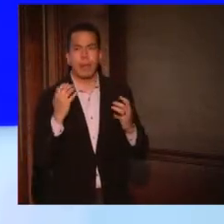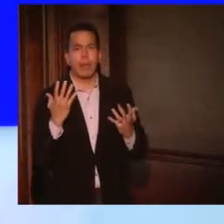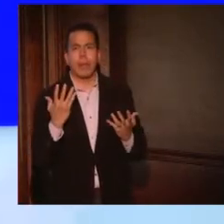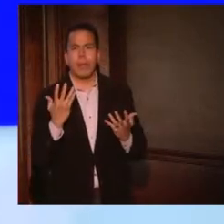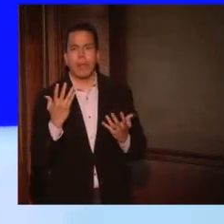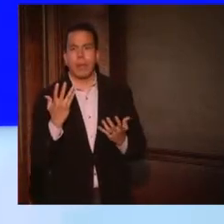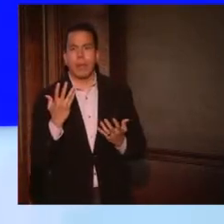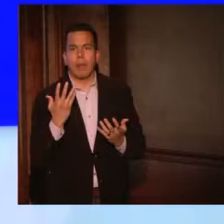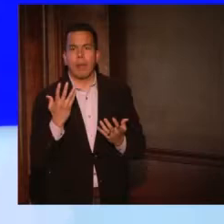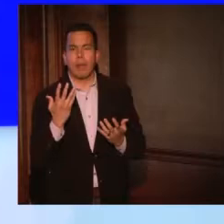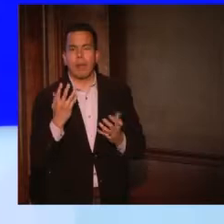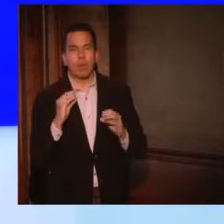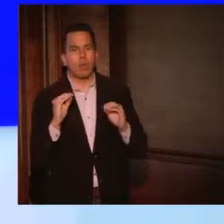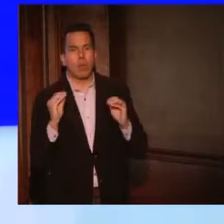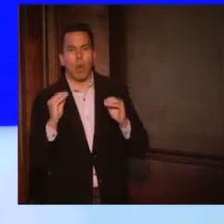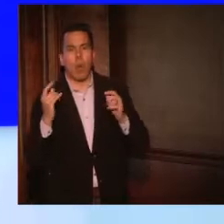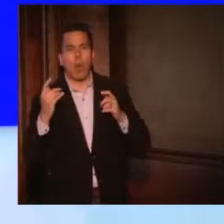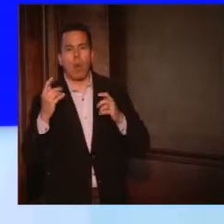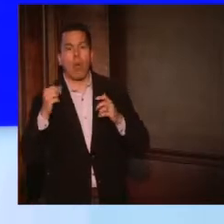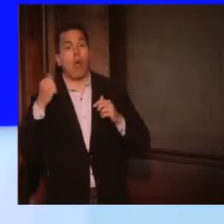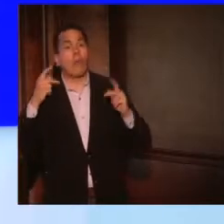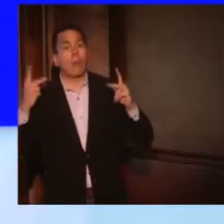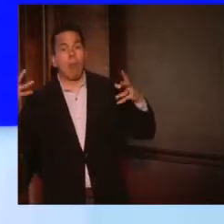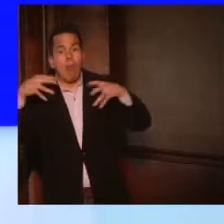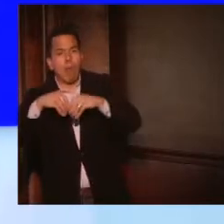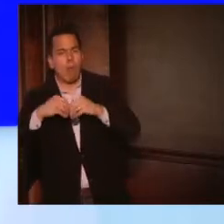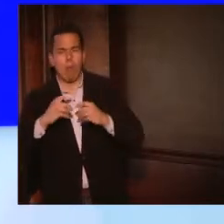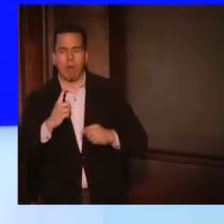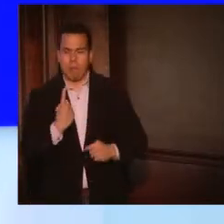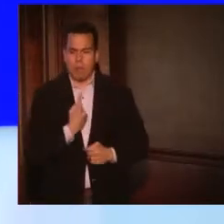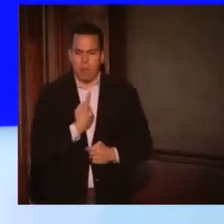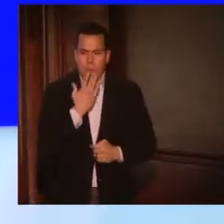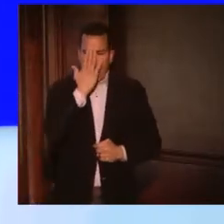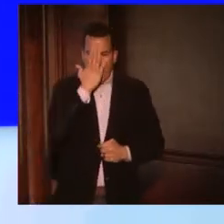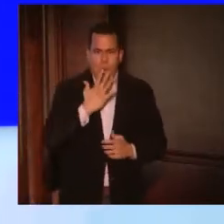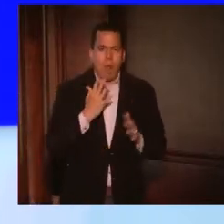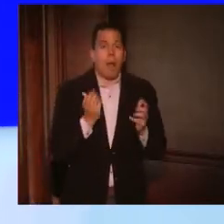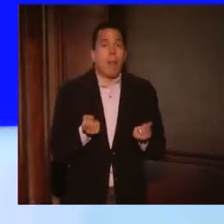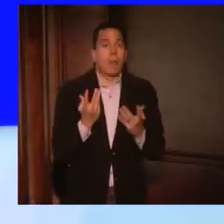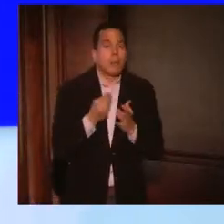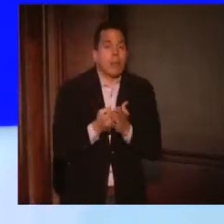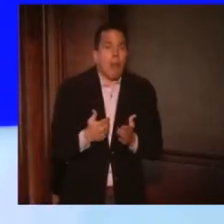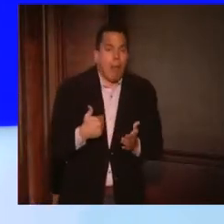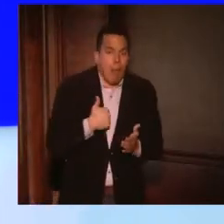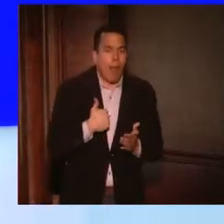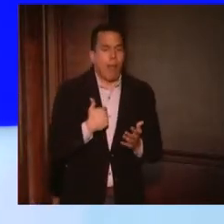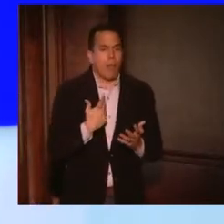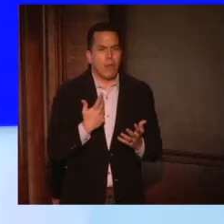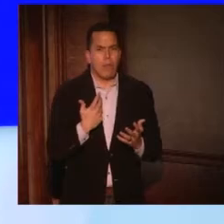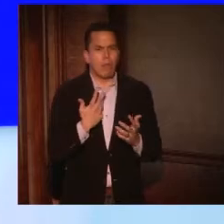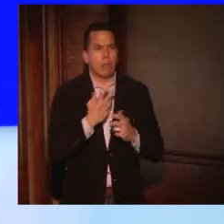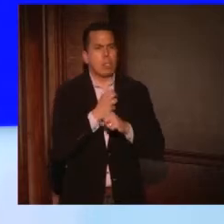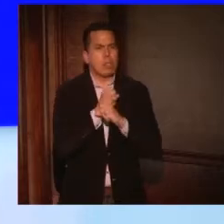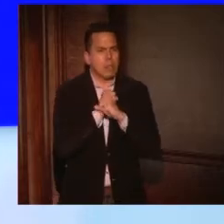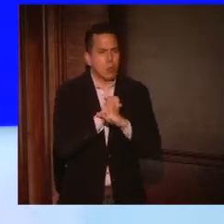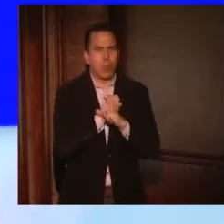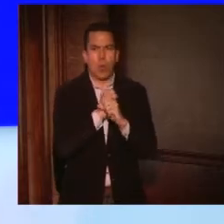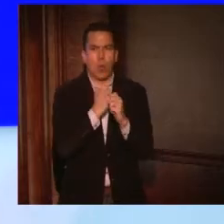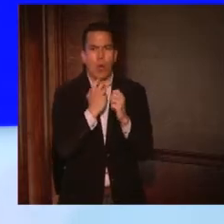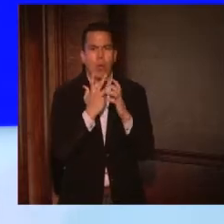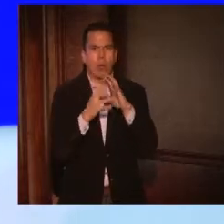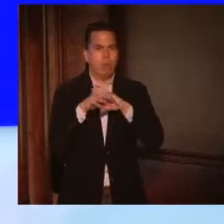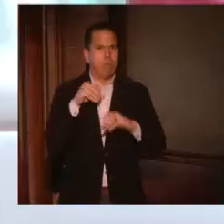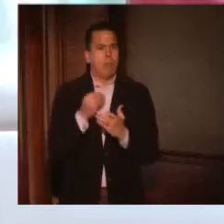any middleman, there is no anyone that take the monies from them. So I think that's the beauty of the Bitcoin. It's